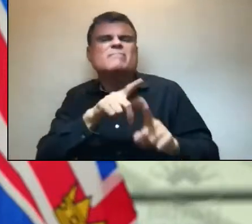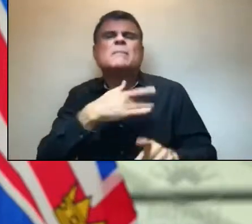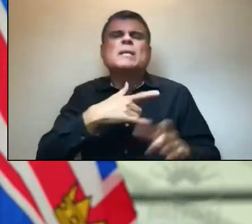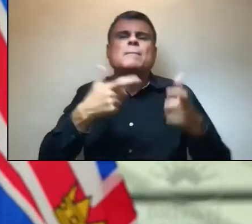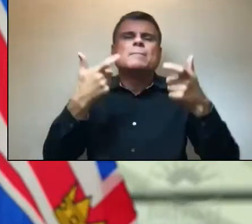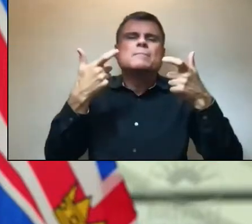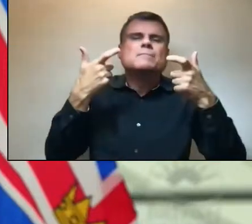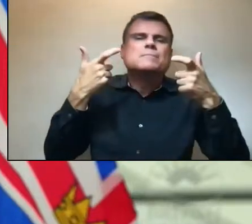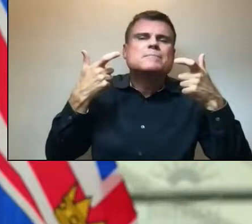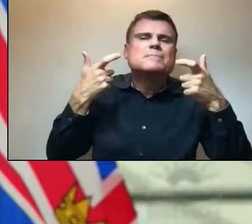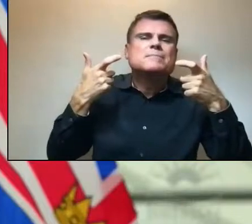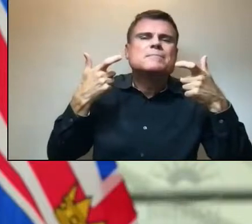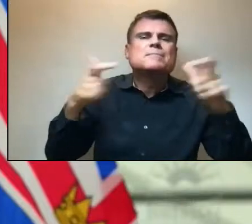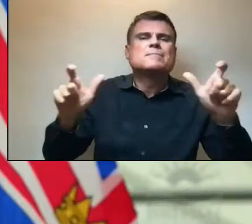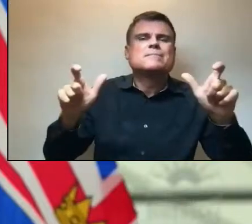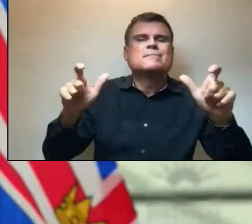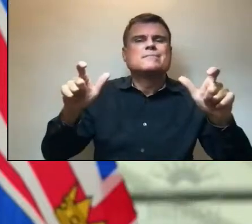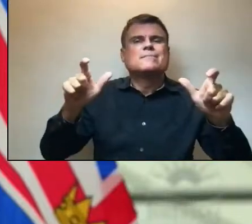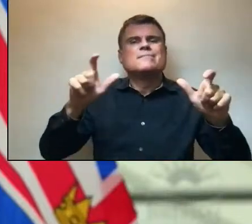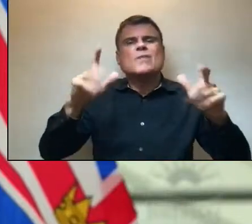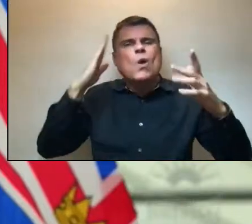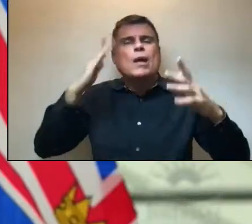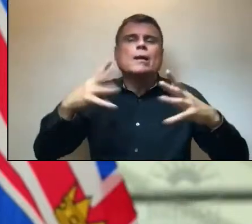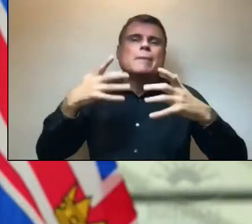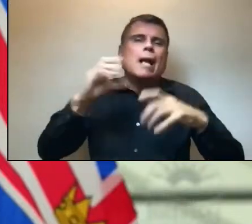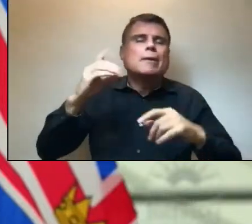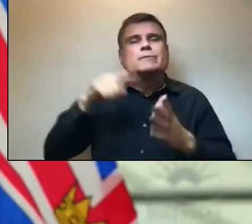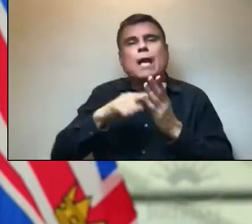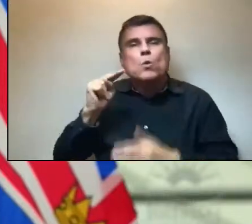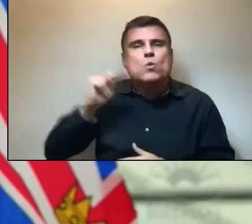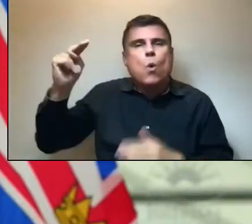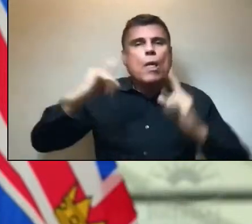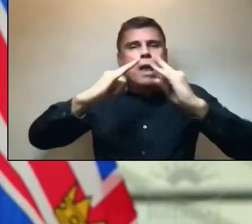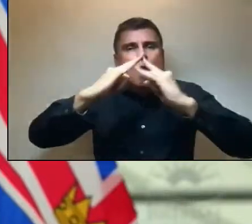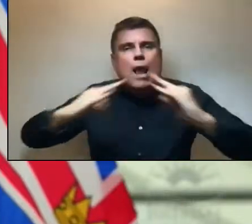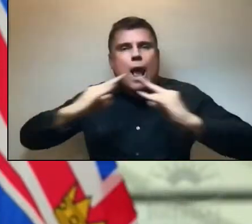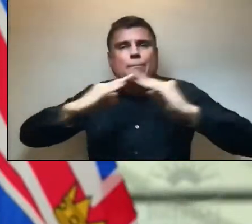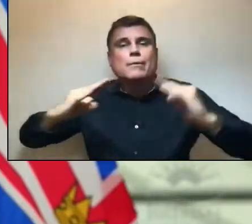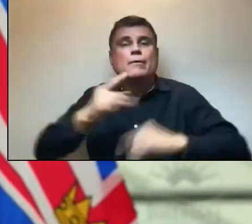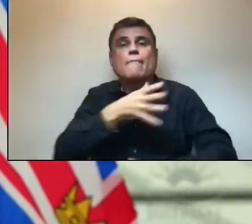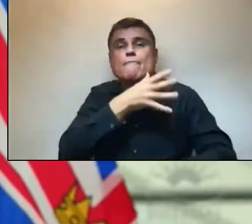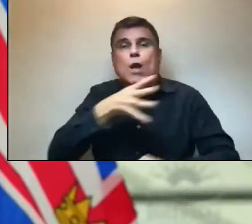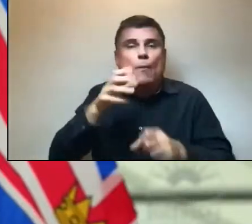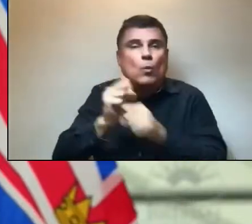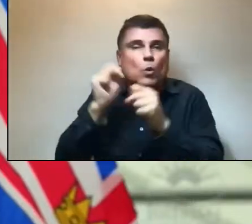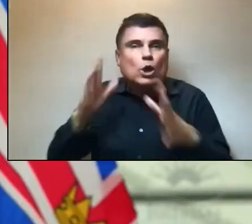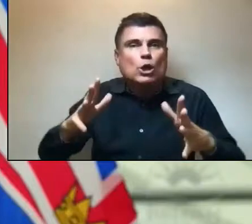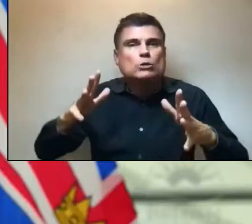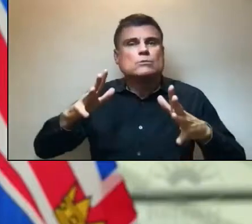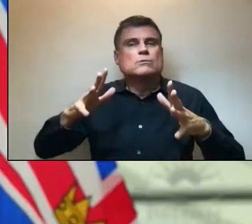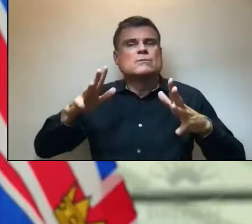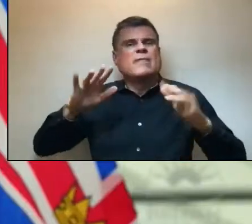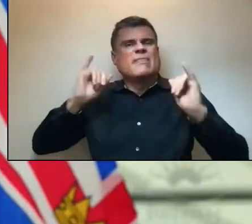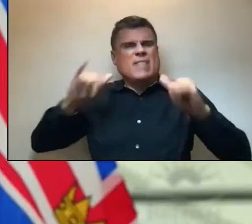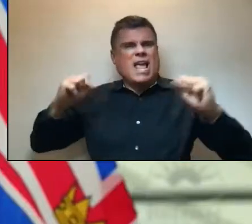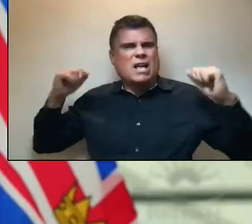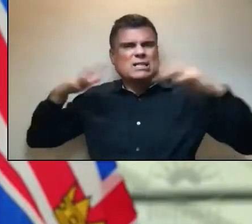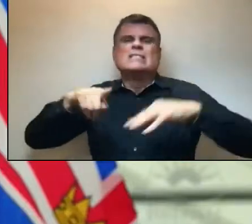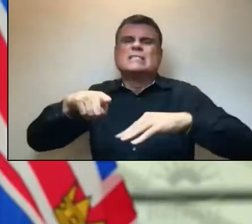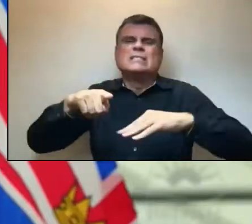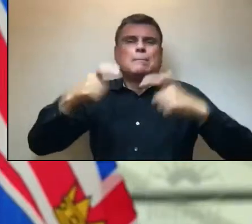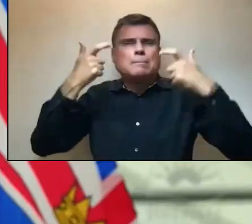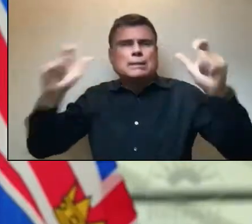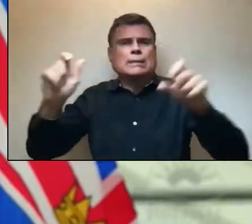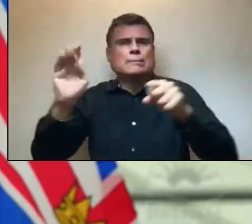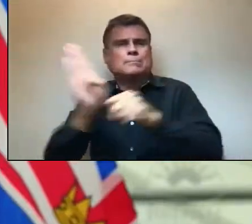where there's group accommodations, so temporary farm workers, large industrial camps, the correctional facilities. But I know there's a